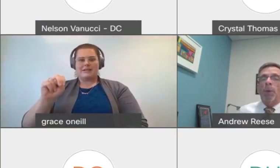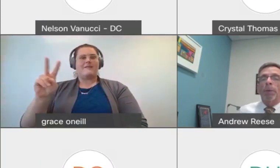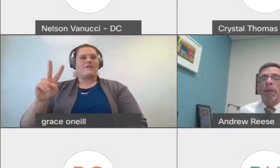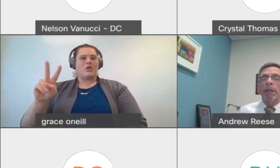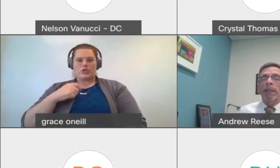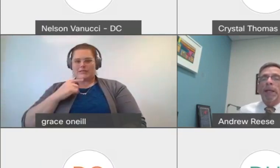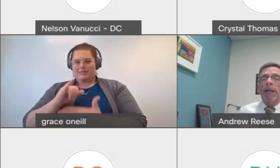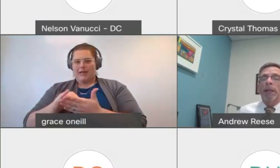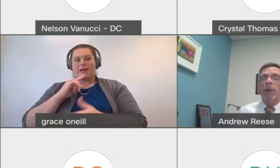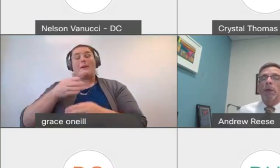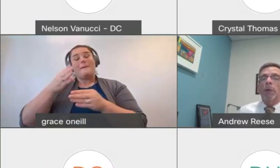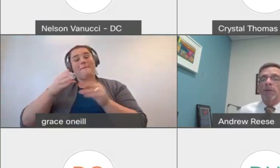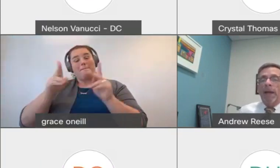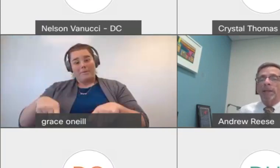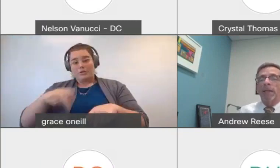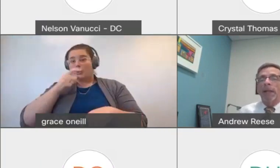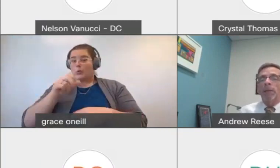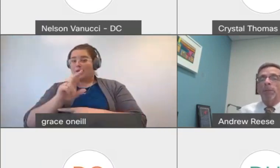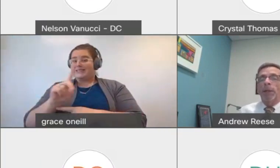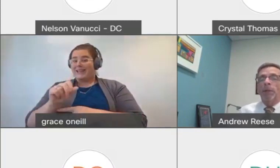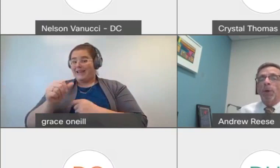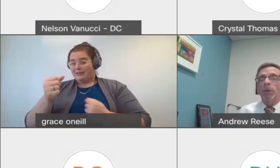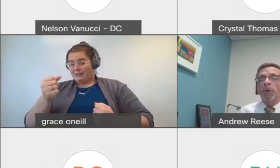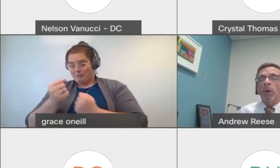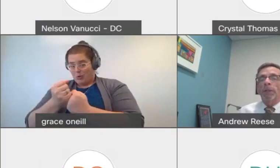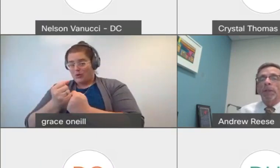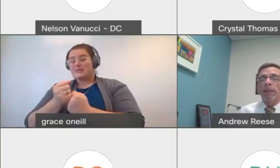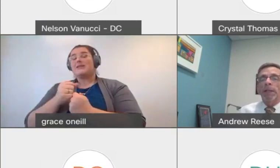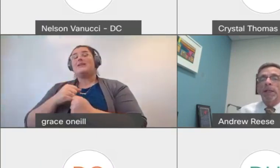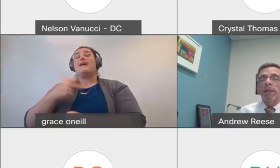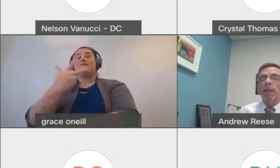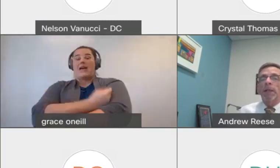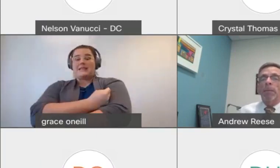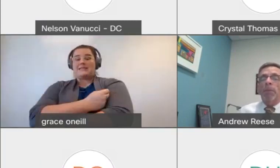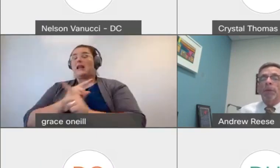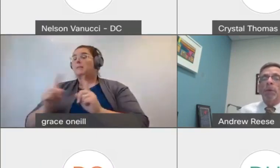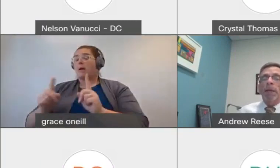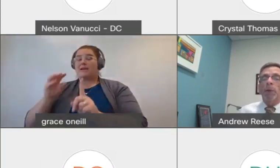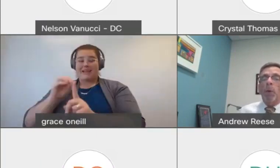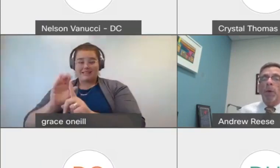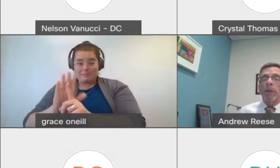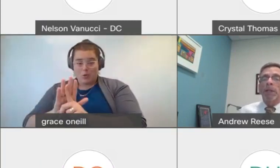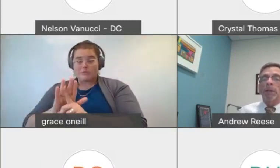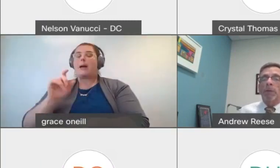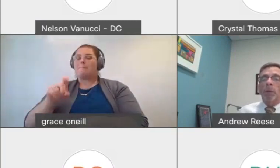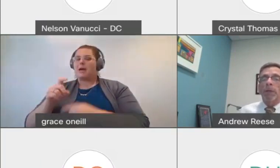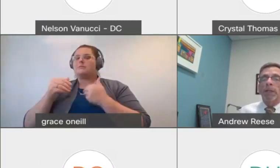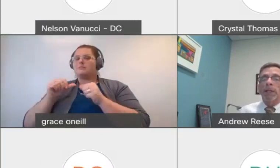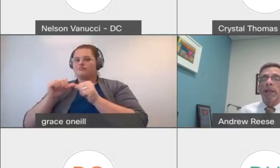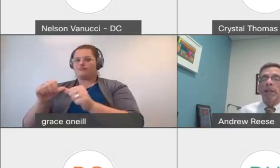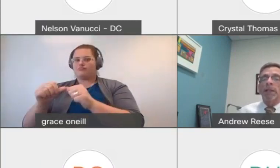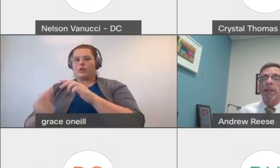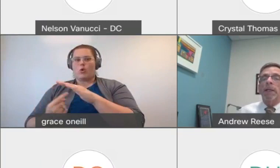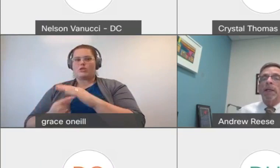person supported by DDA who is vaccinated but exposed to COVID-19 must remain quarantined for